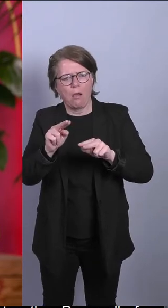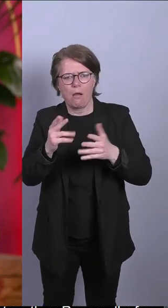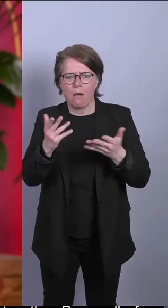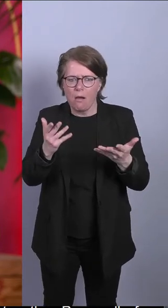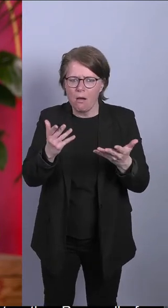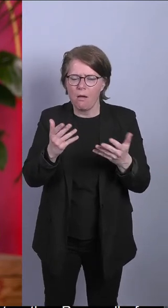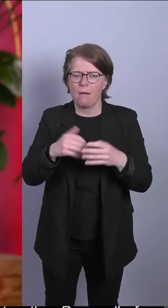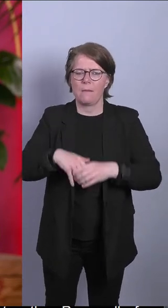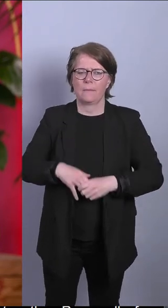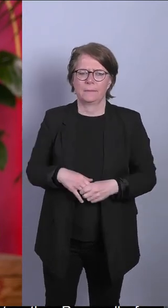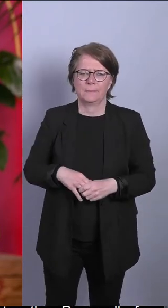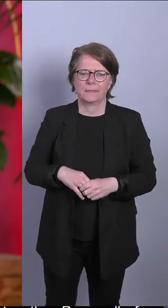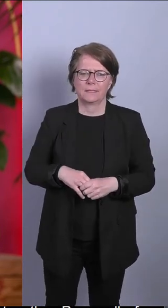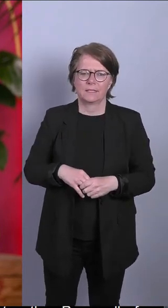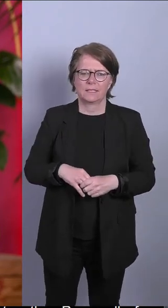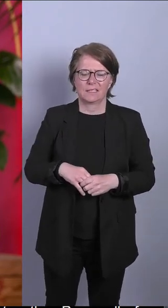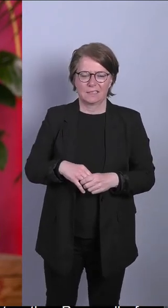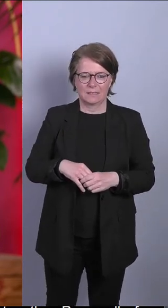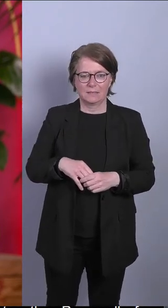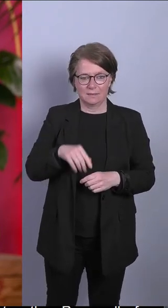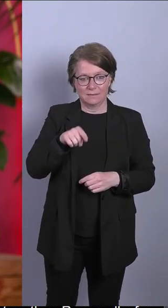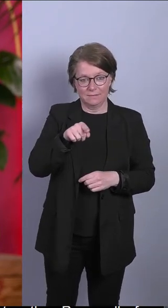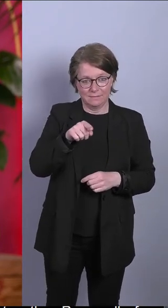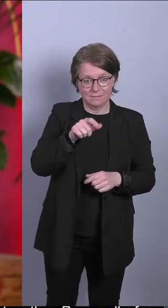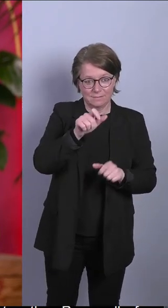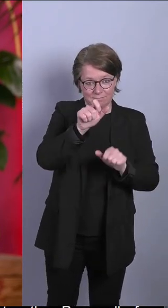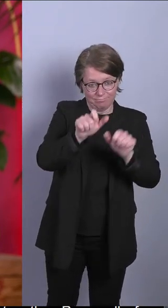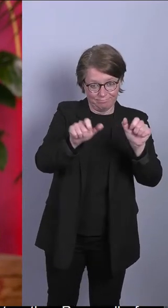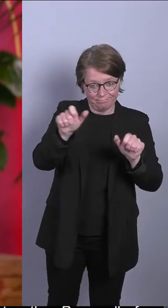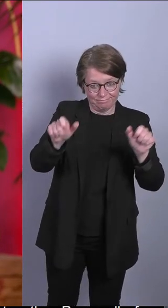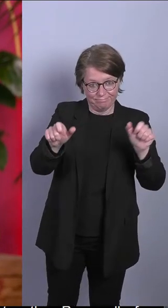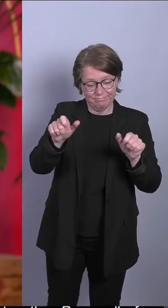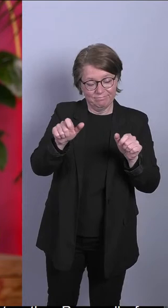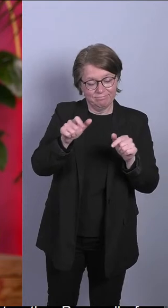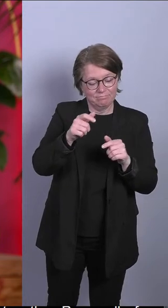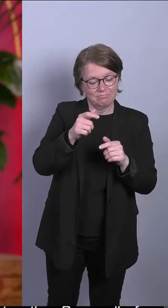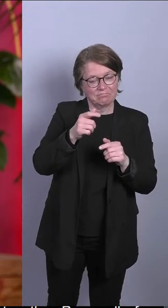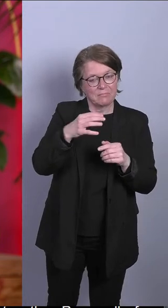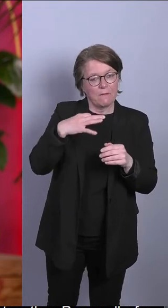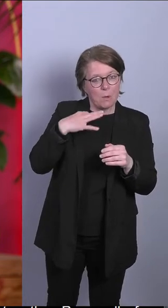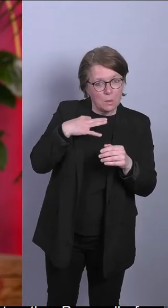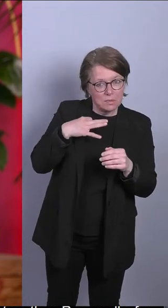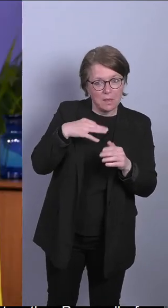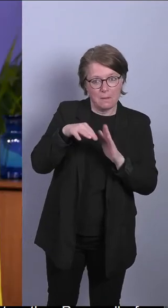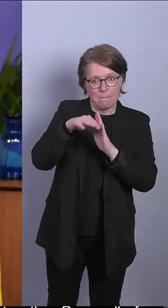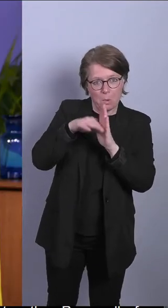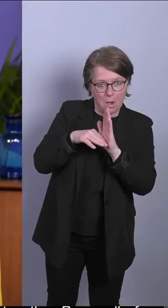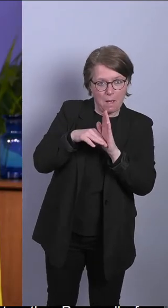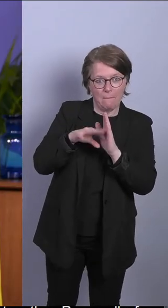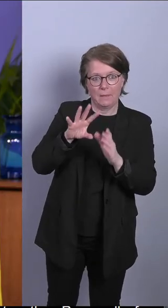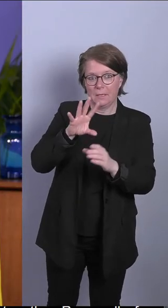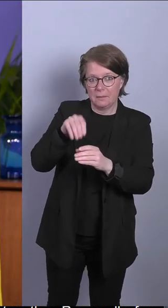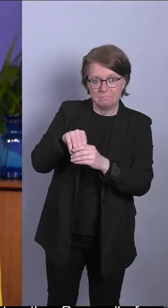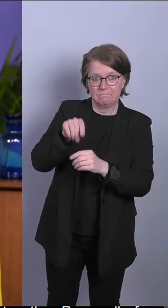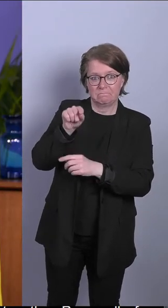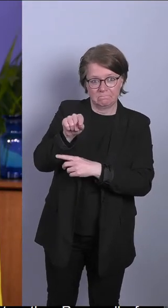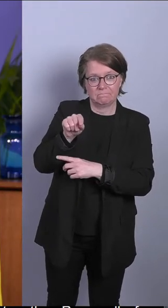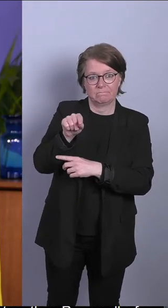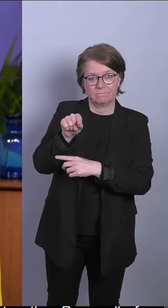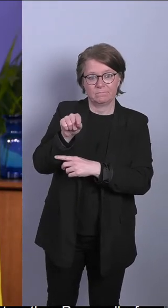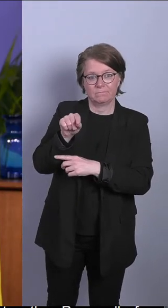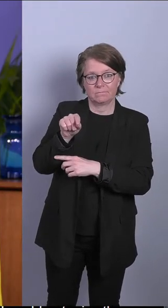summer. Looking ahead to the World Games, what were your main takeaways from the National Games? Yeah, the